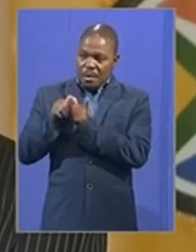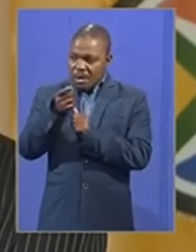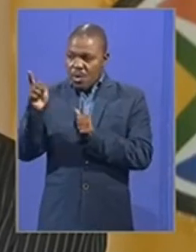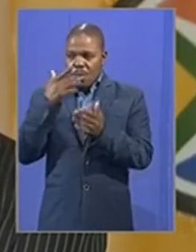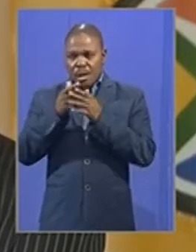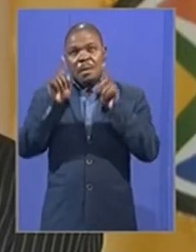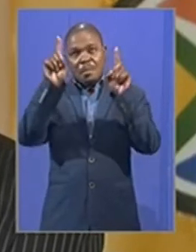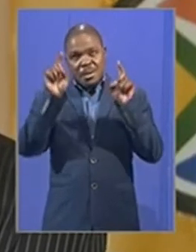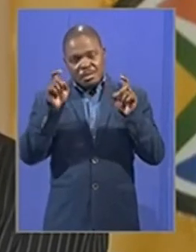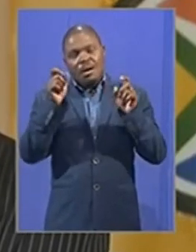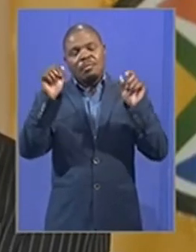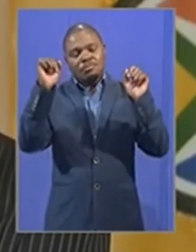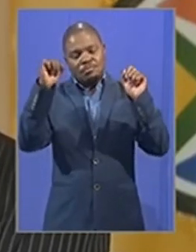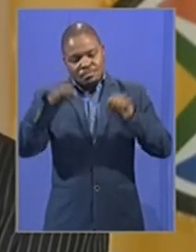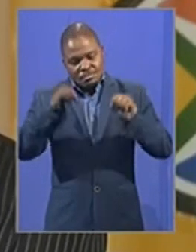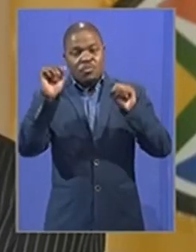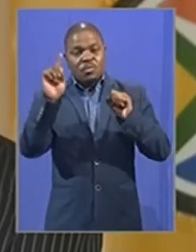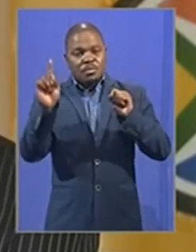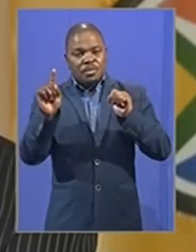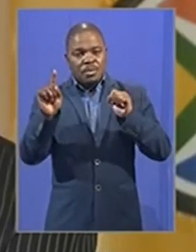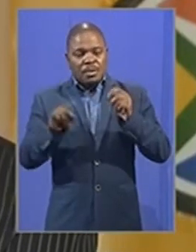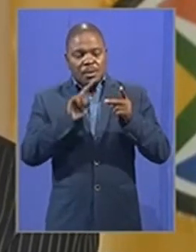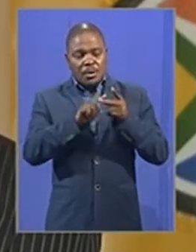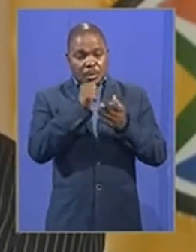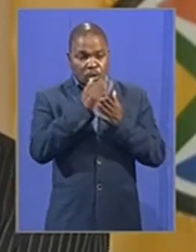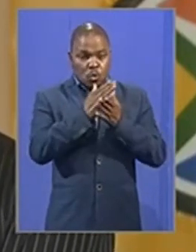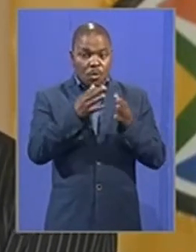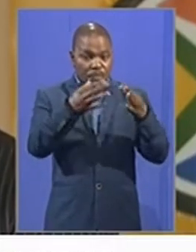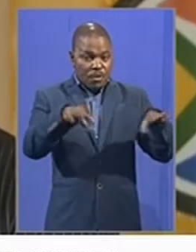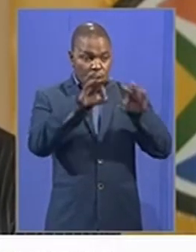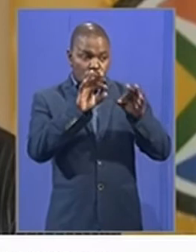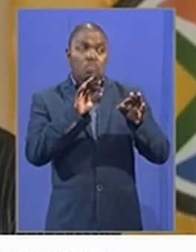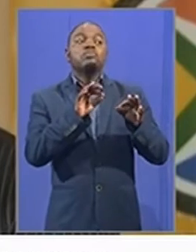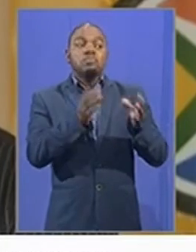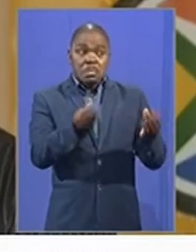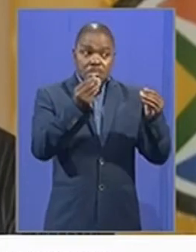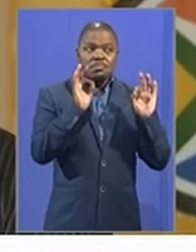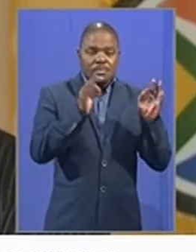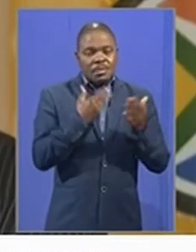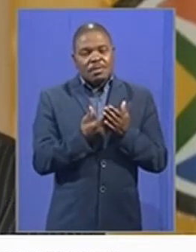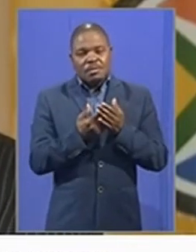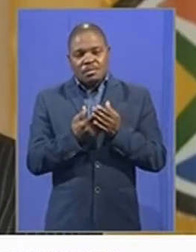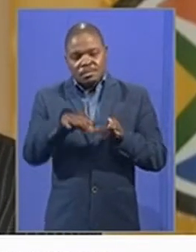them on the issue of value-based, on the issues of